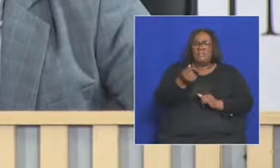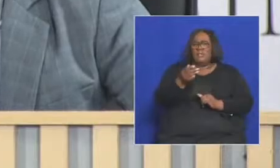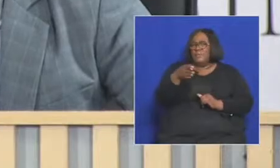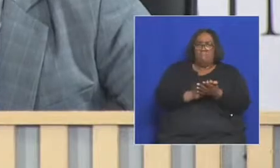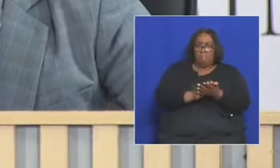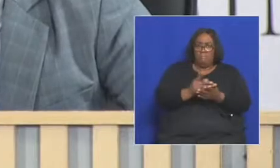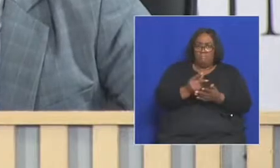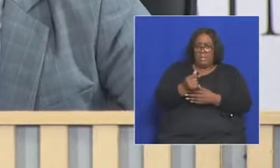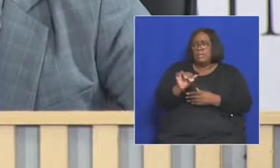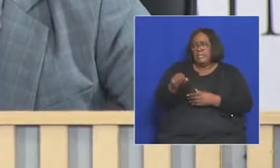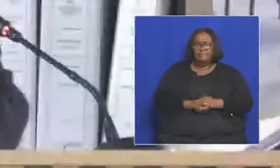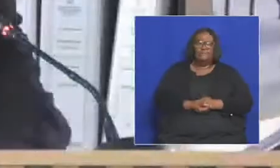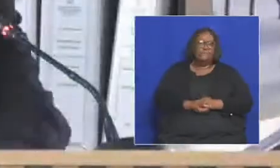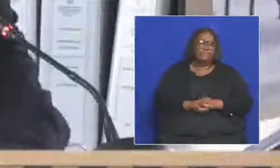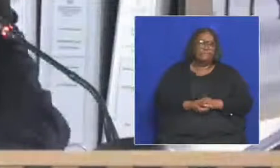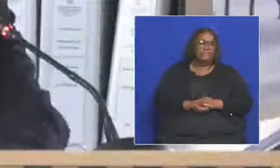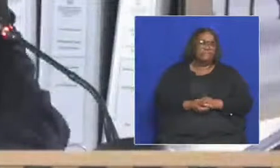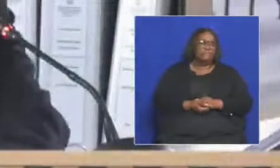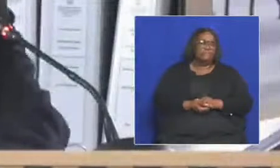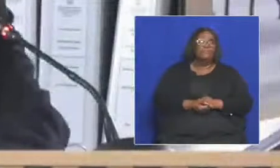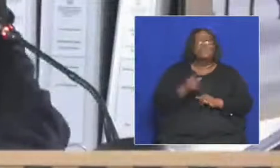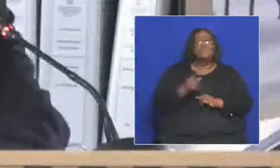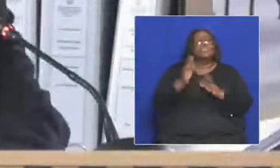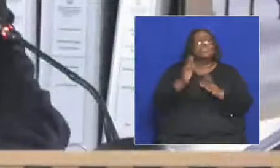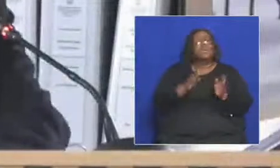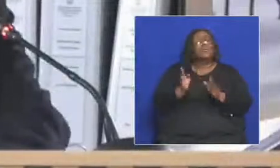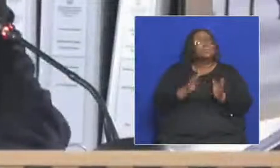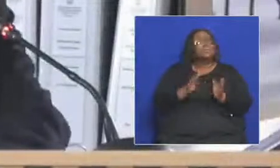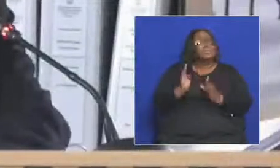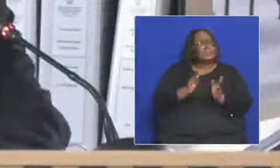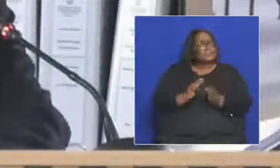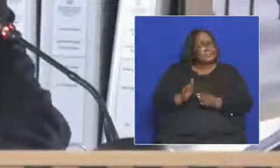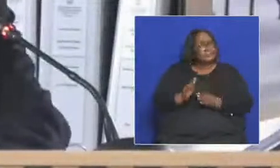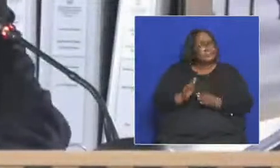Yes. Okay. Now,